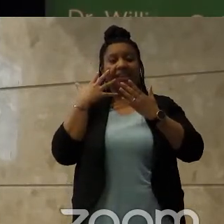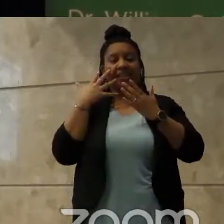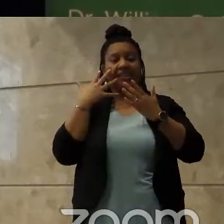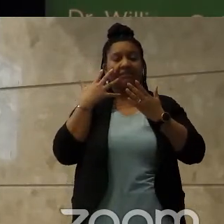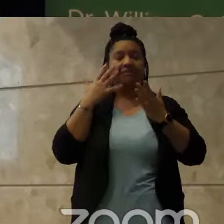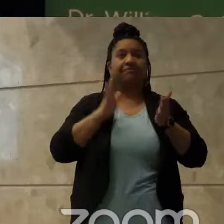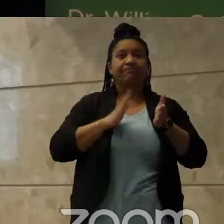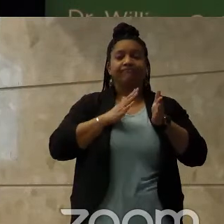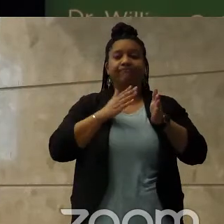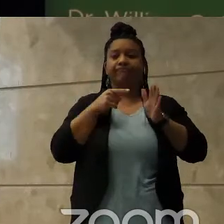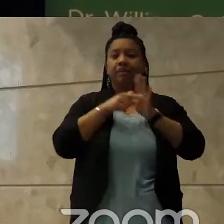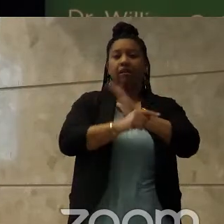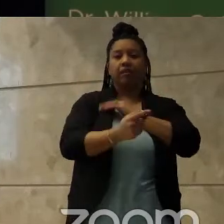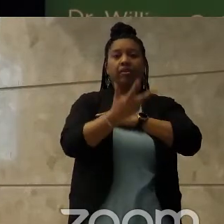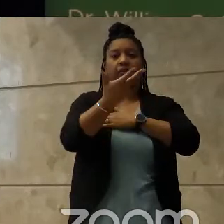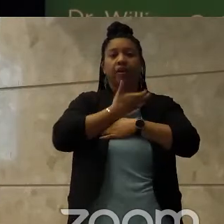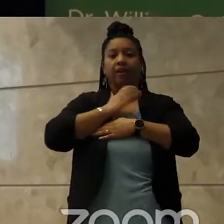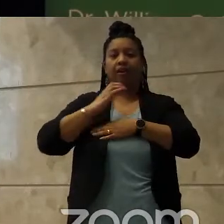last week.